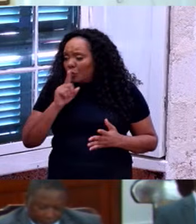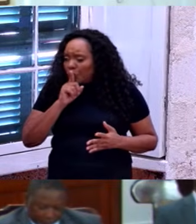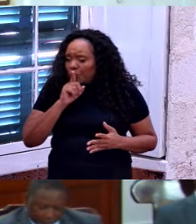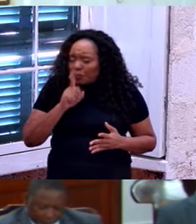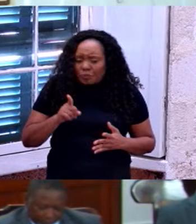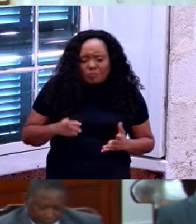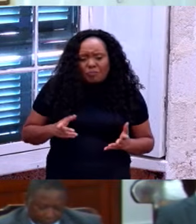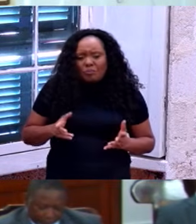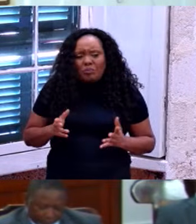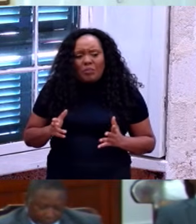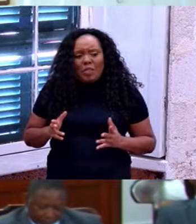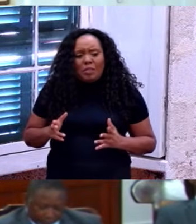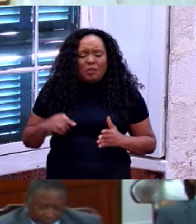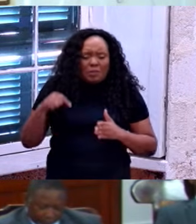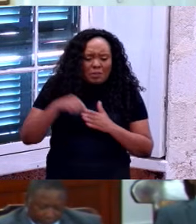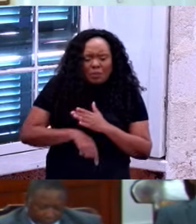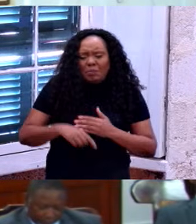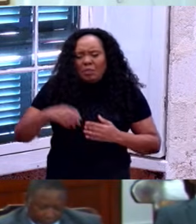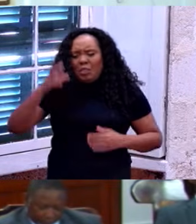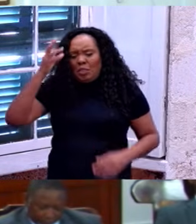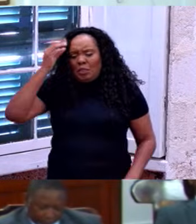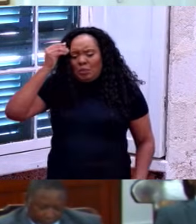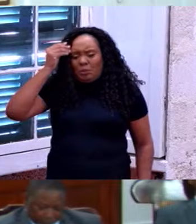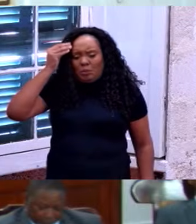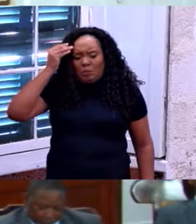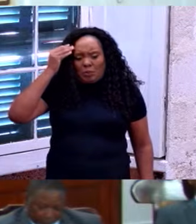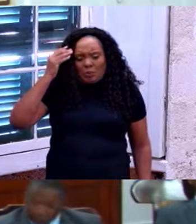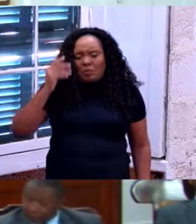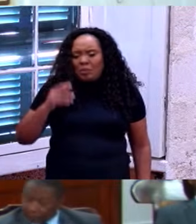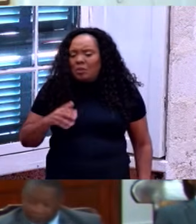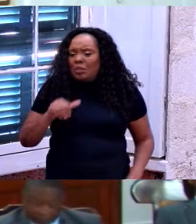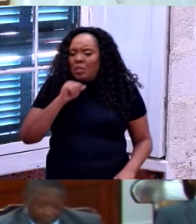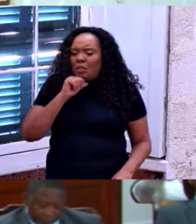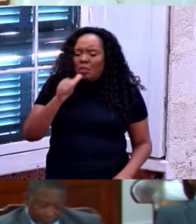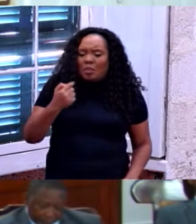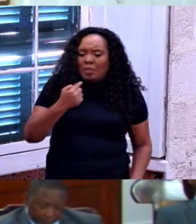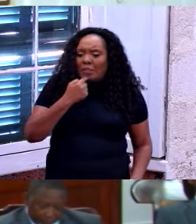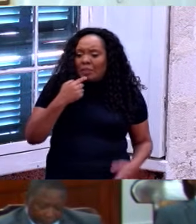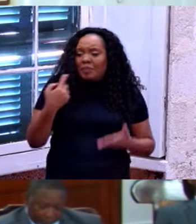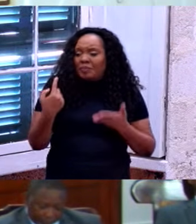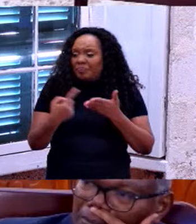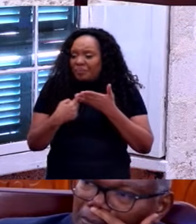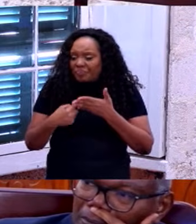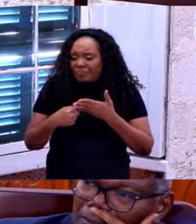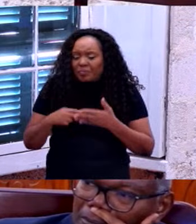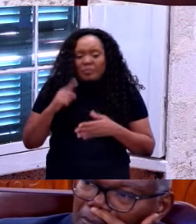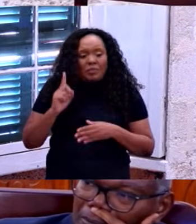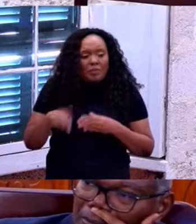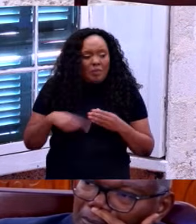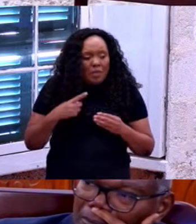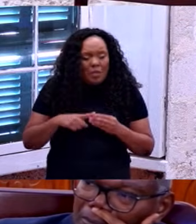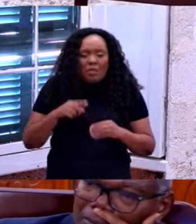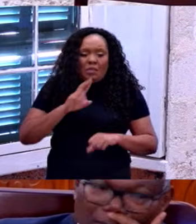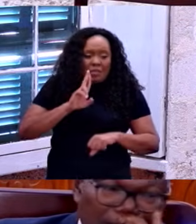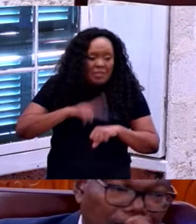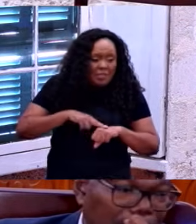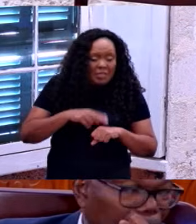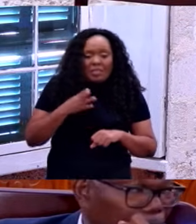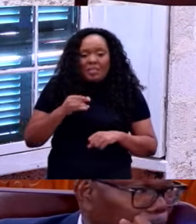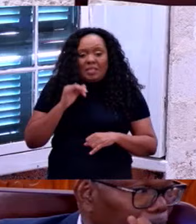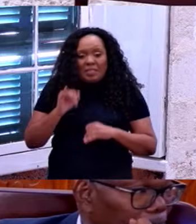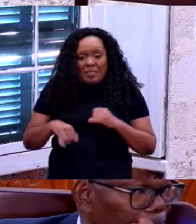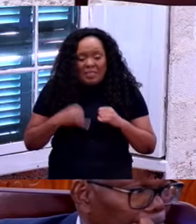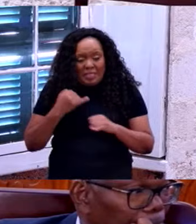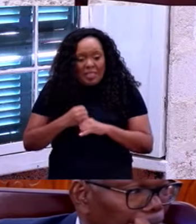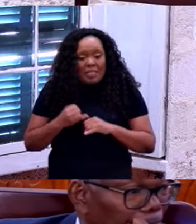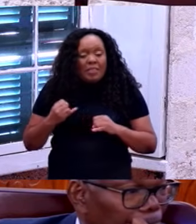social media rather than serious discussion about national and international